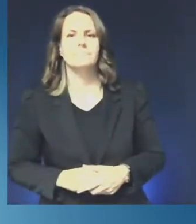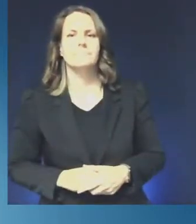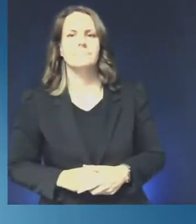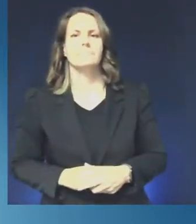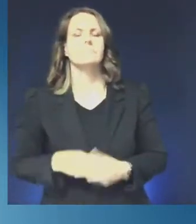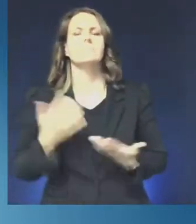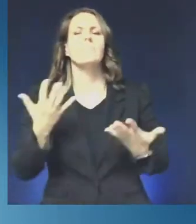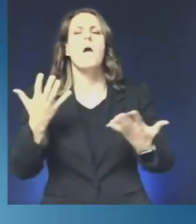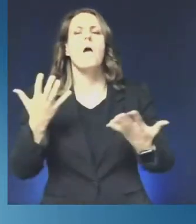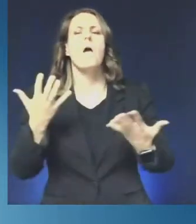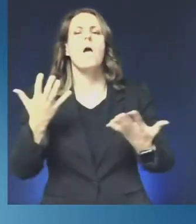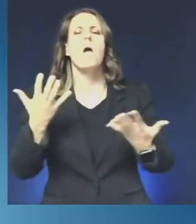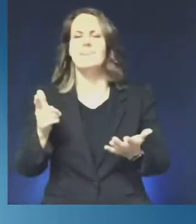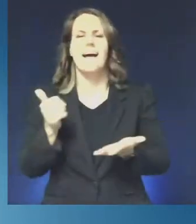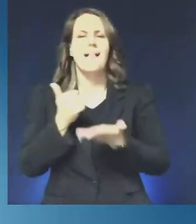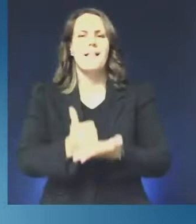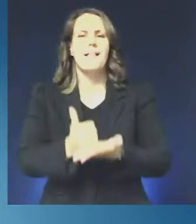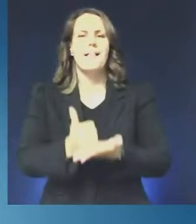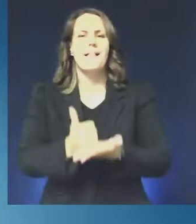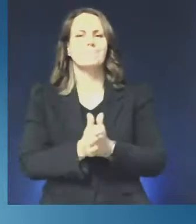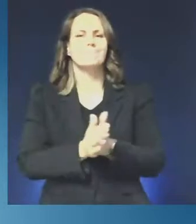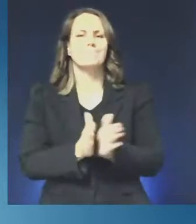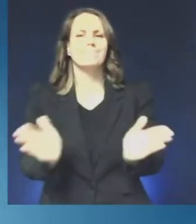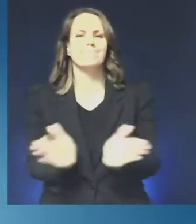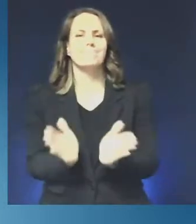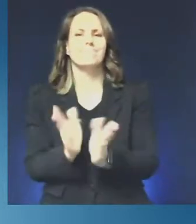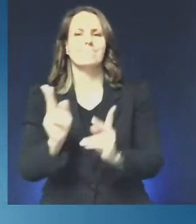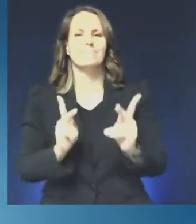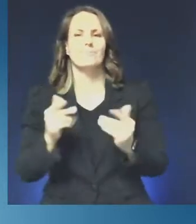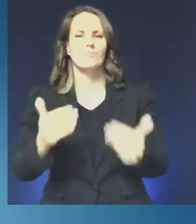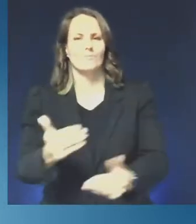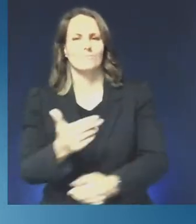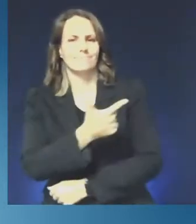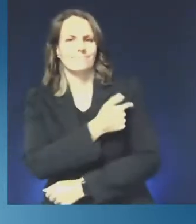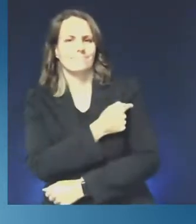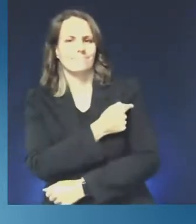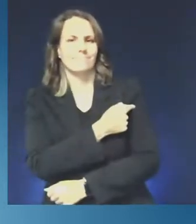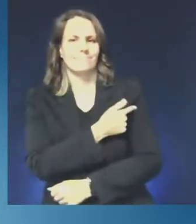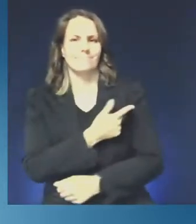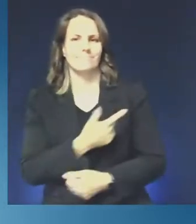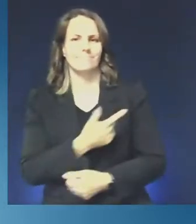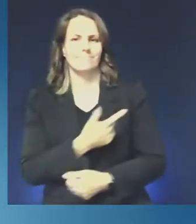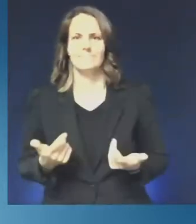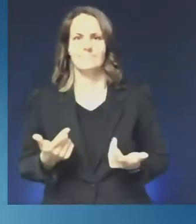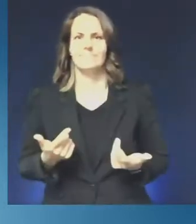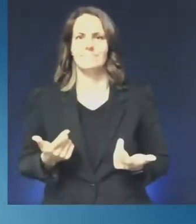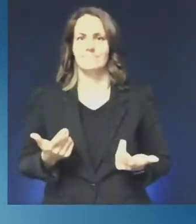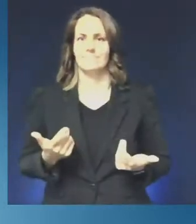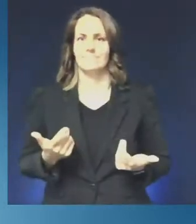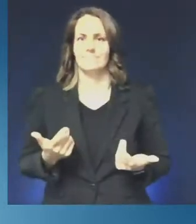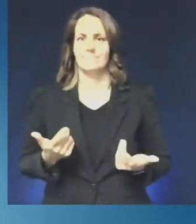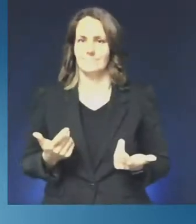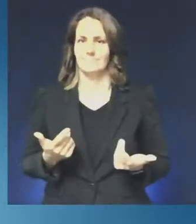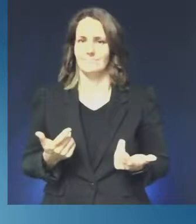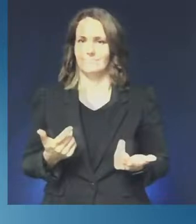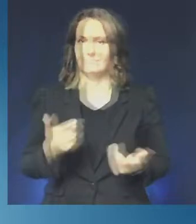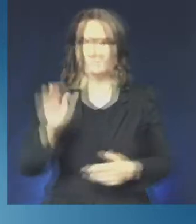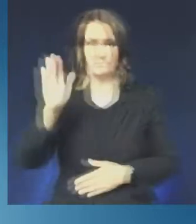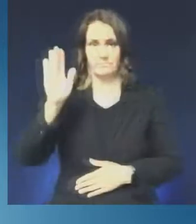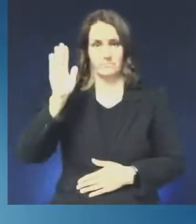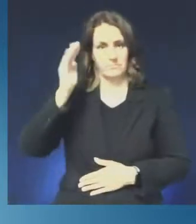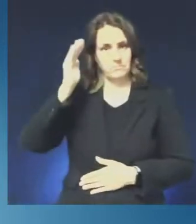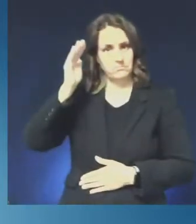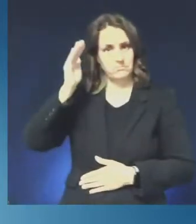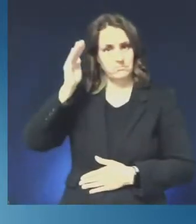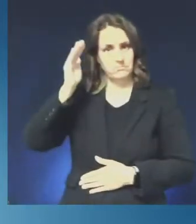that everything is on the table. The president, a few weeks ago, encouraged states to give out $100 per vaccination. Other states are